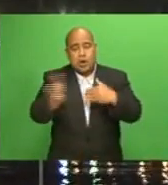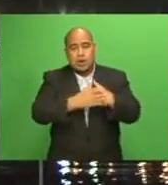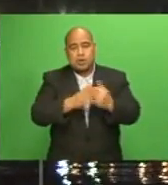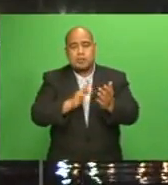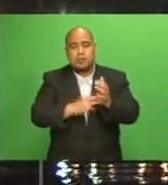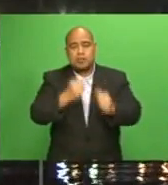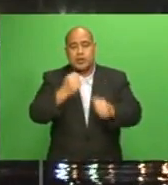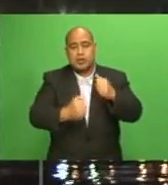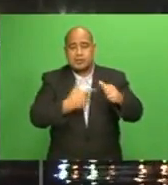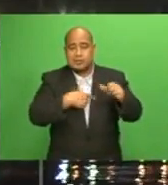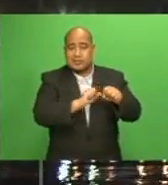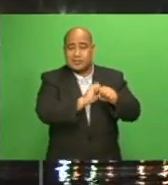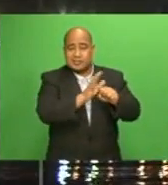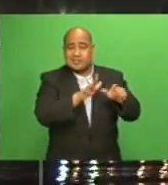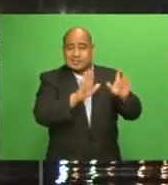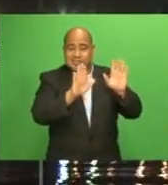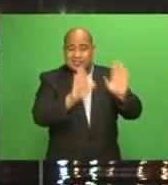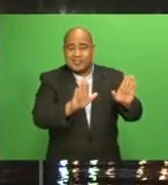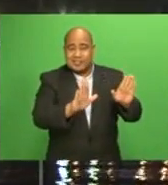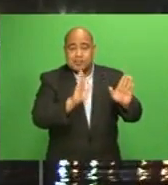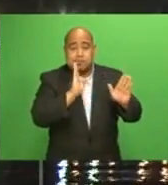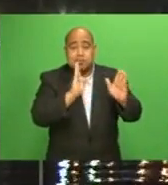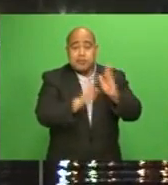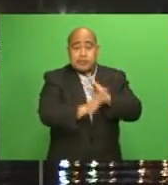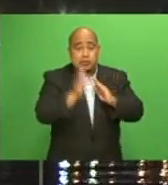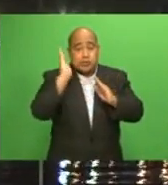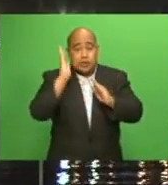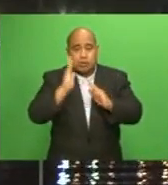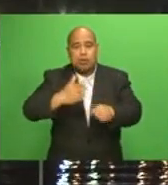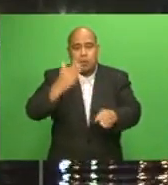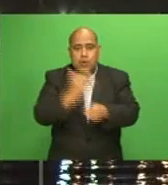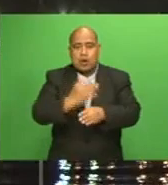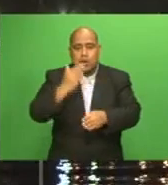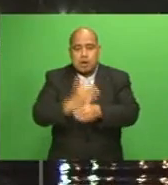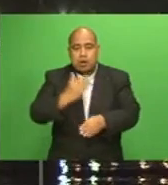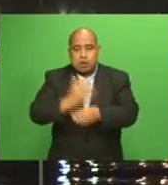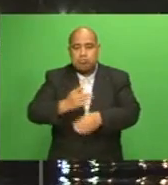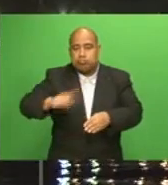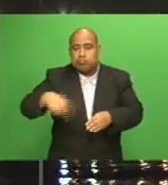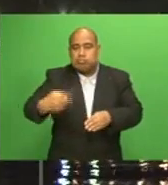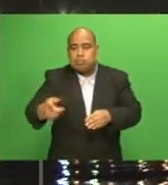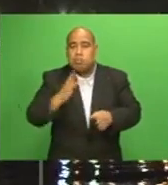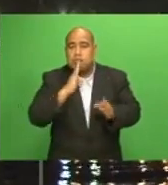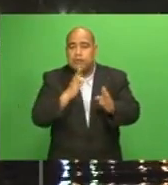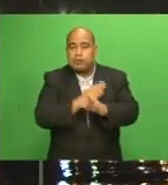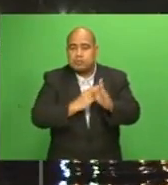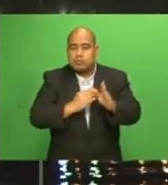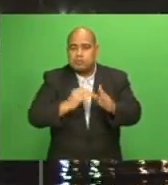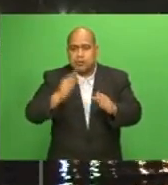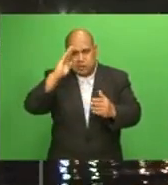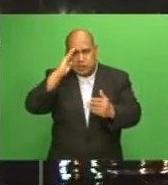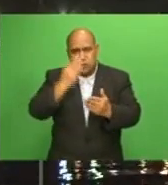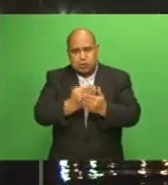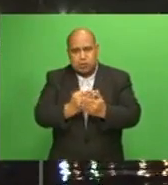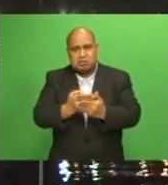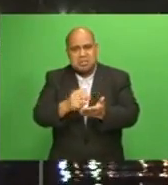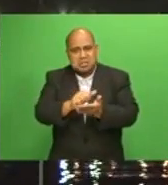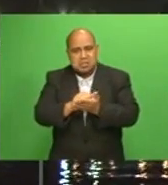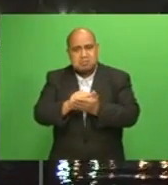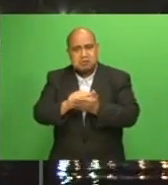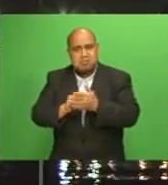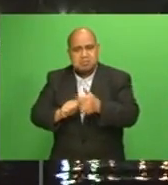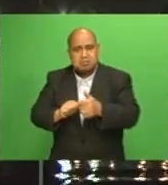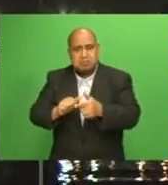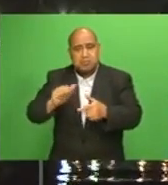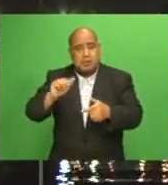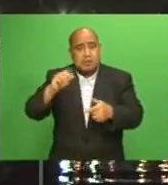restriction, private schools have been working tirelessly to keep students engaged. One example is Bright Little Ones Kindergarten in Suva,